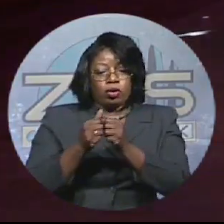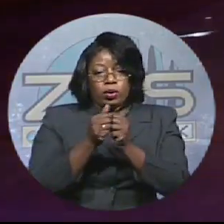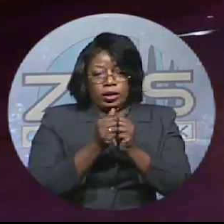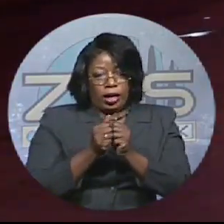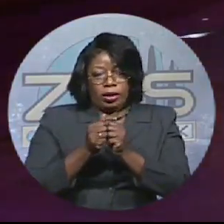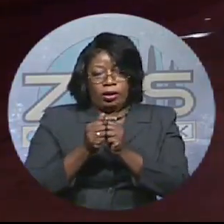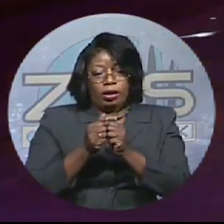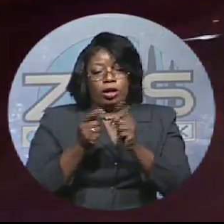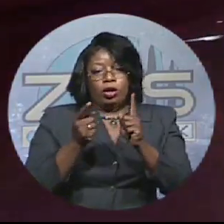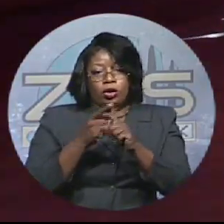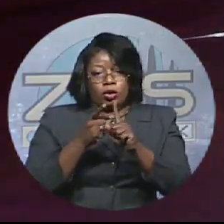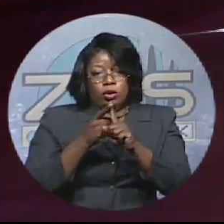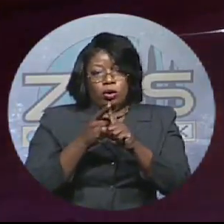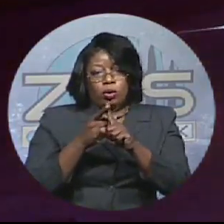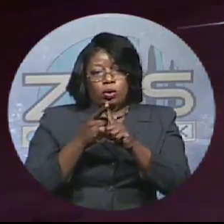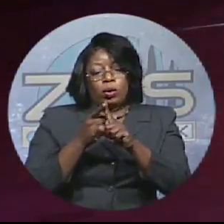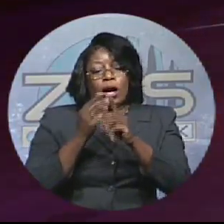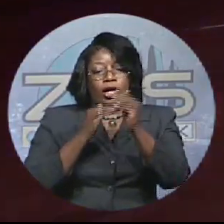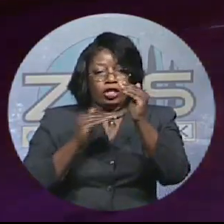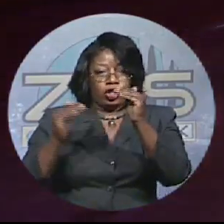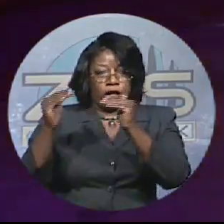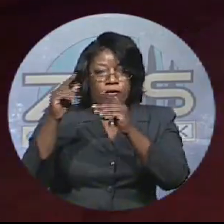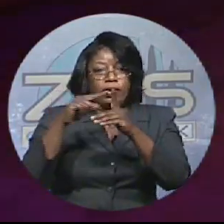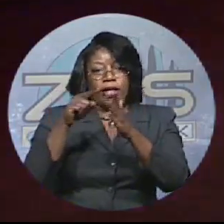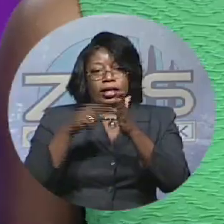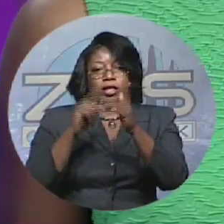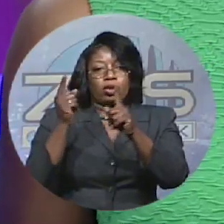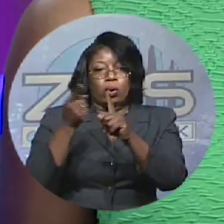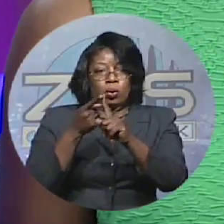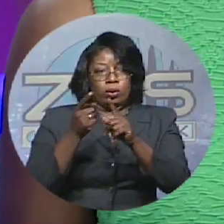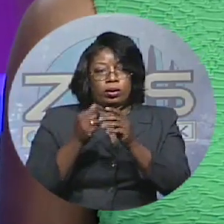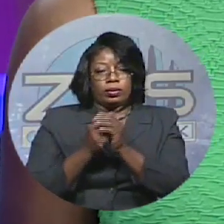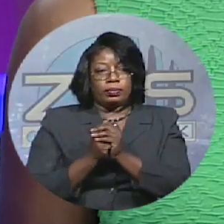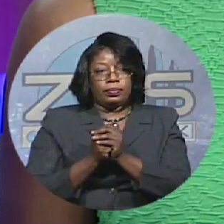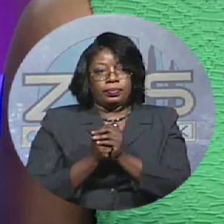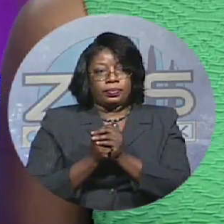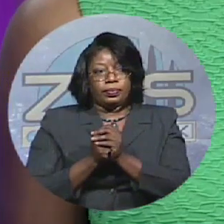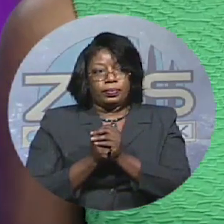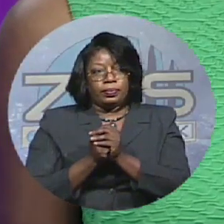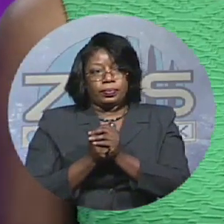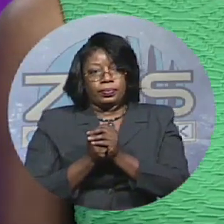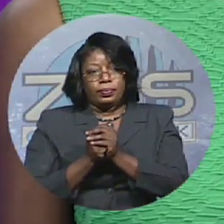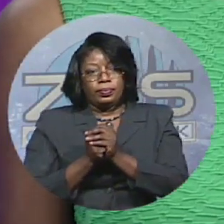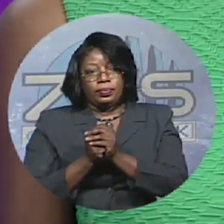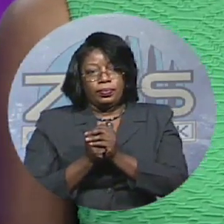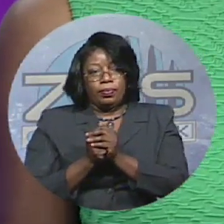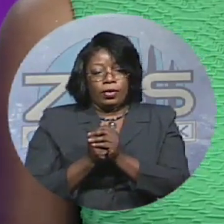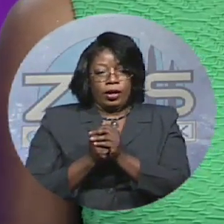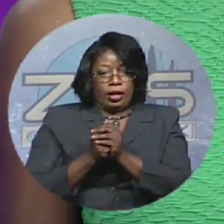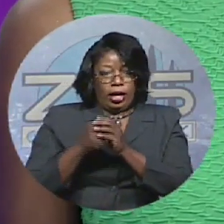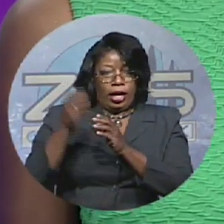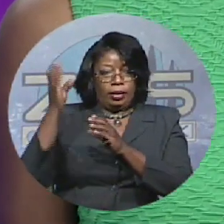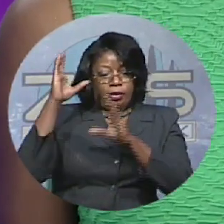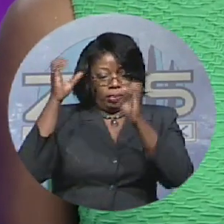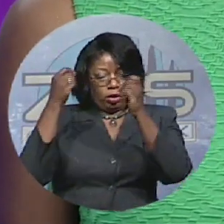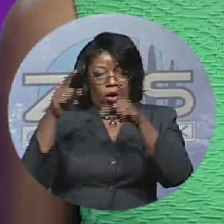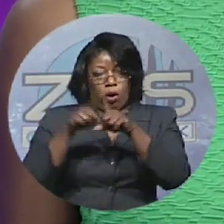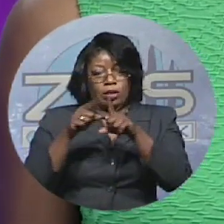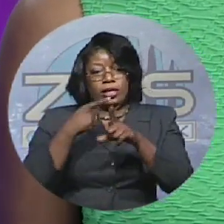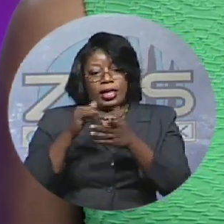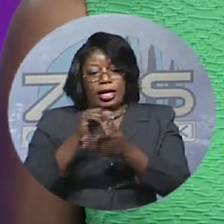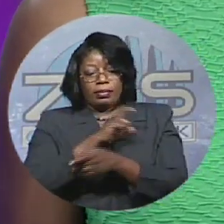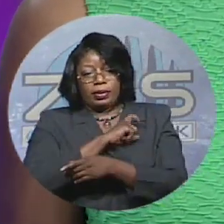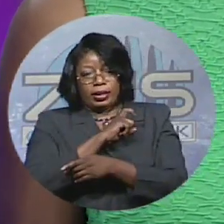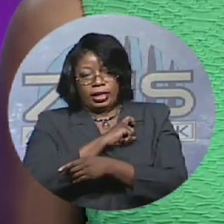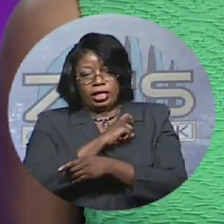goal. Cleopatra Murphy, ZNS Network News. Thanks a lot, Cleo. Commissioner of Police Ellison Greenslade says police will